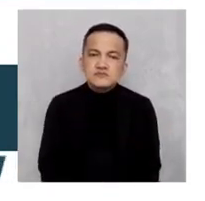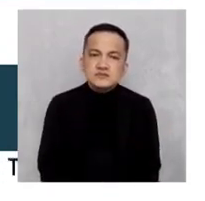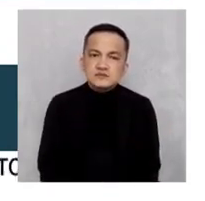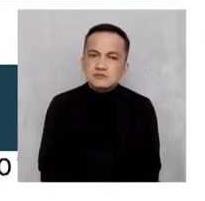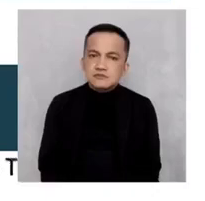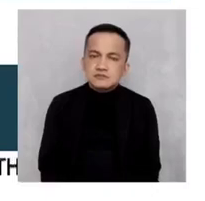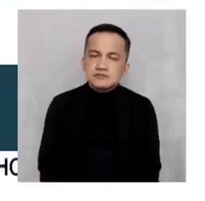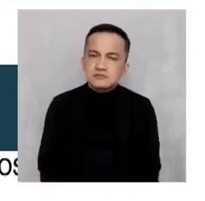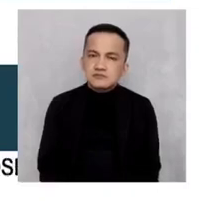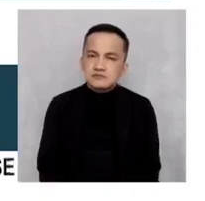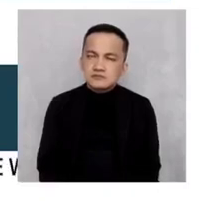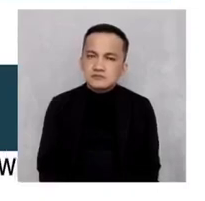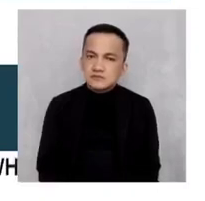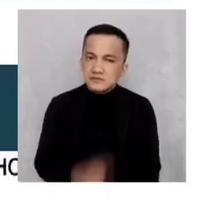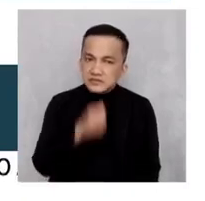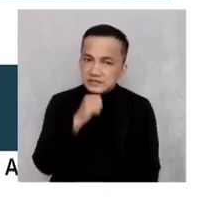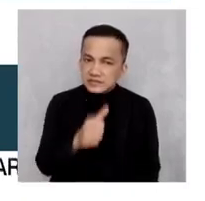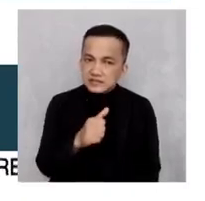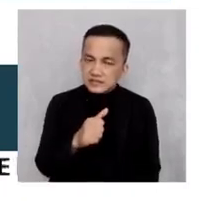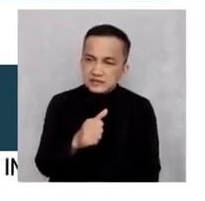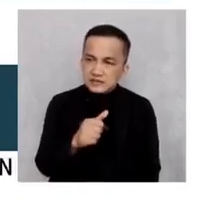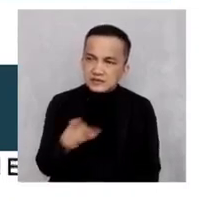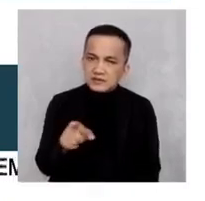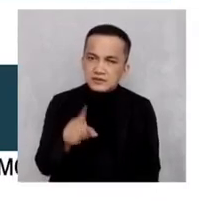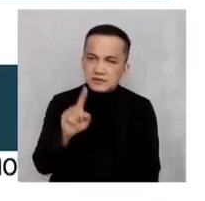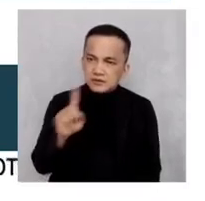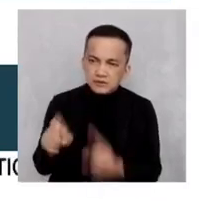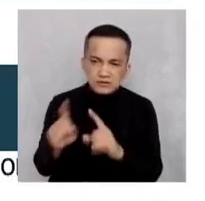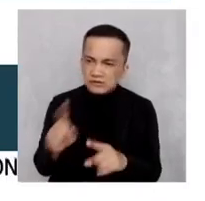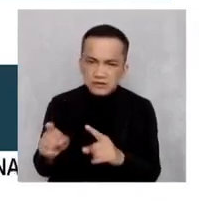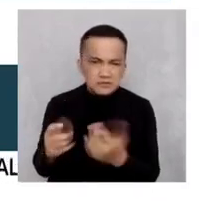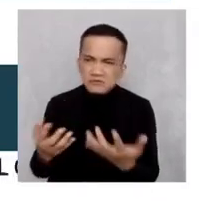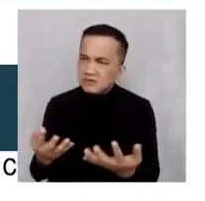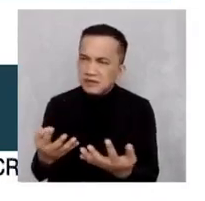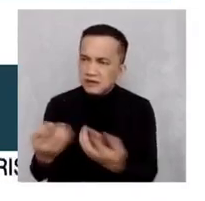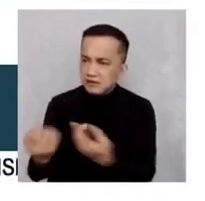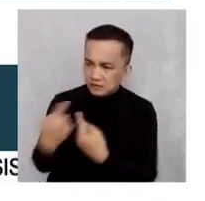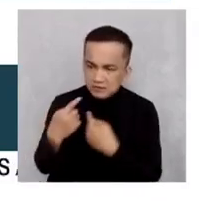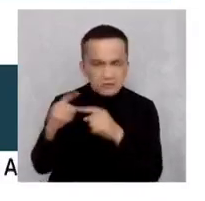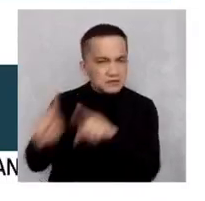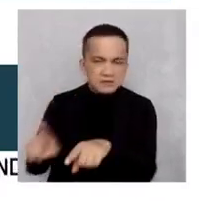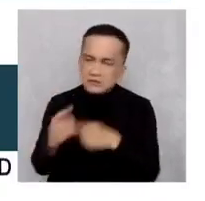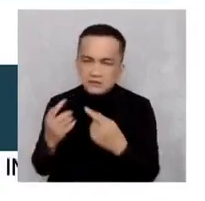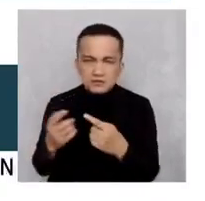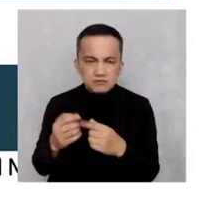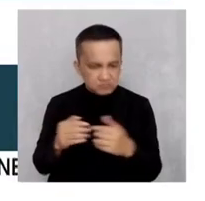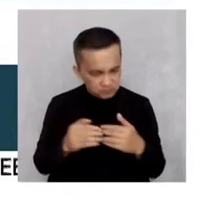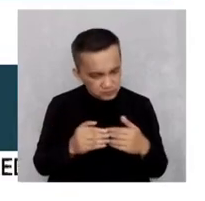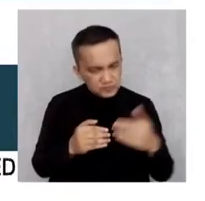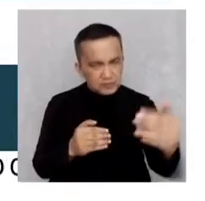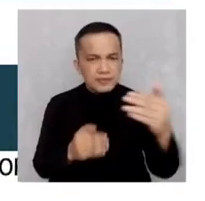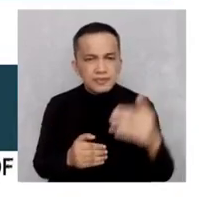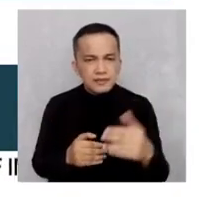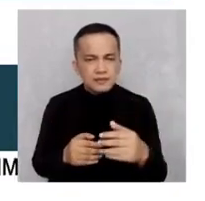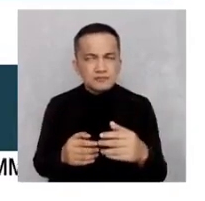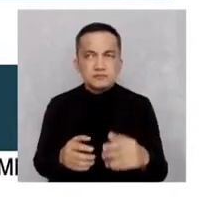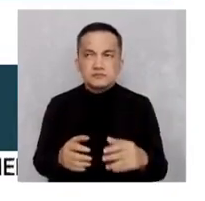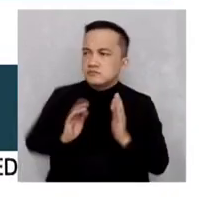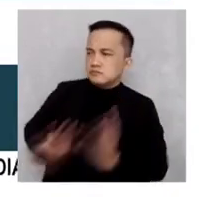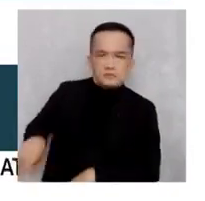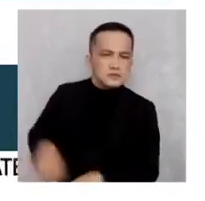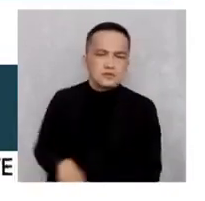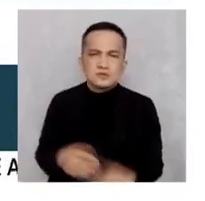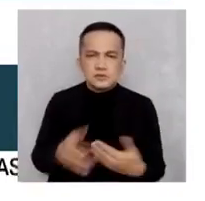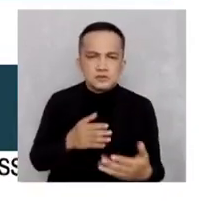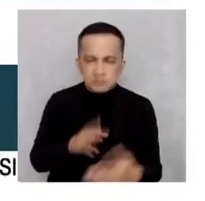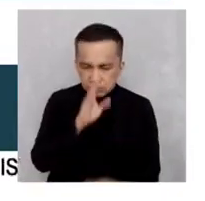engage in, you know, these back and forth of questions from the public. They're just going ahead with their plans as if nothing happened. What does that